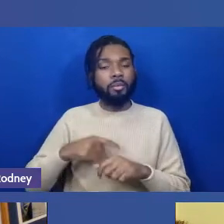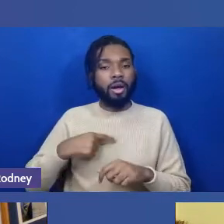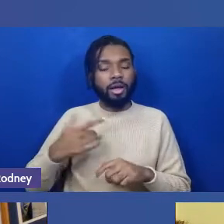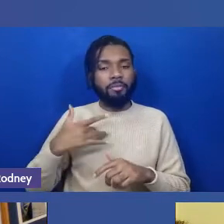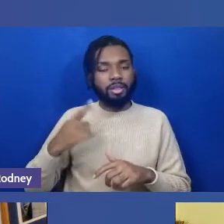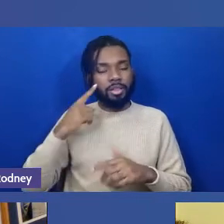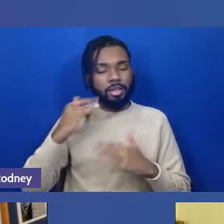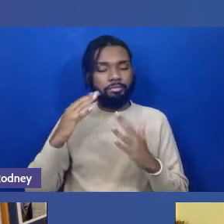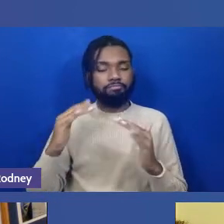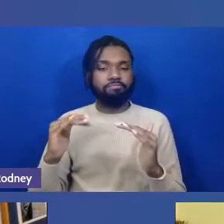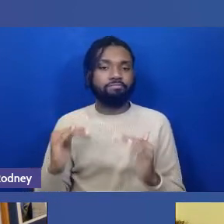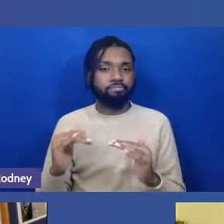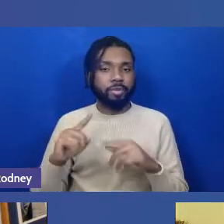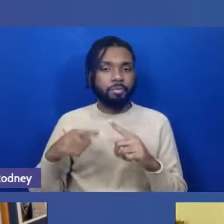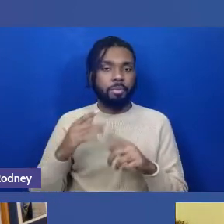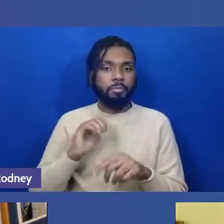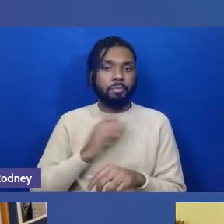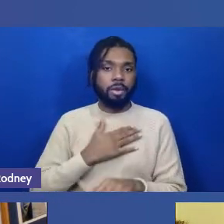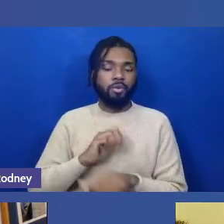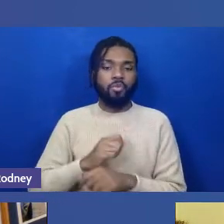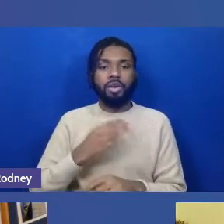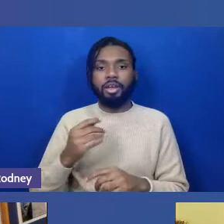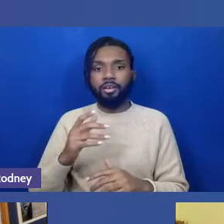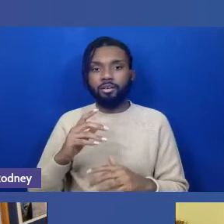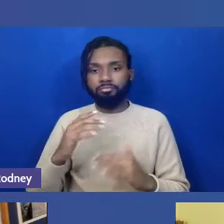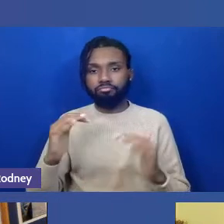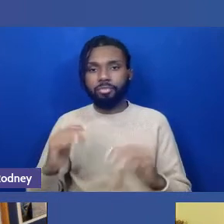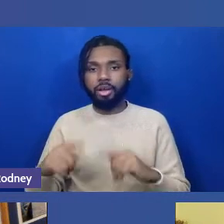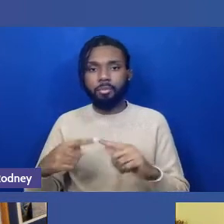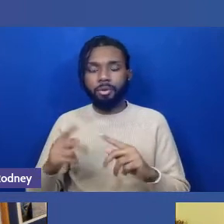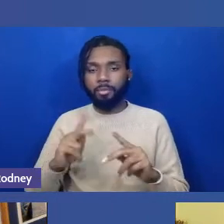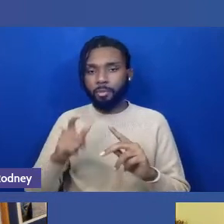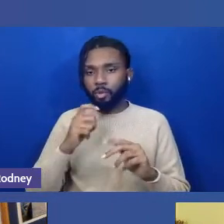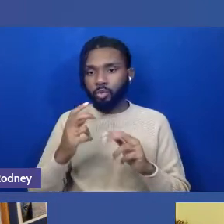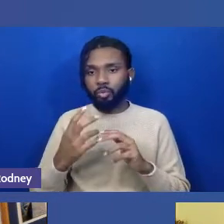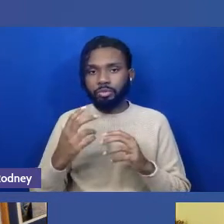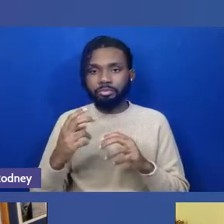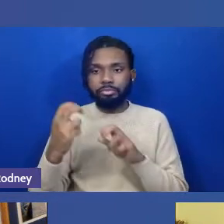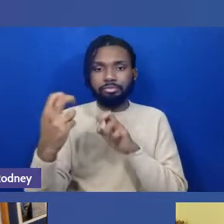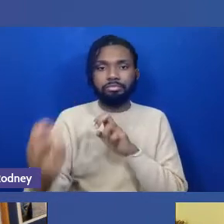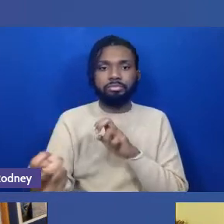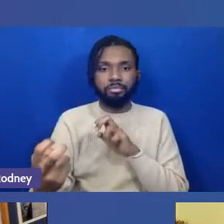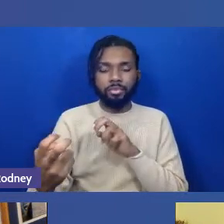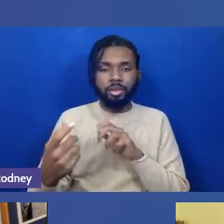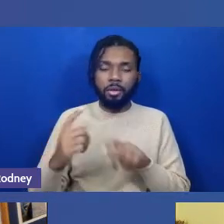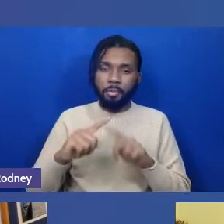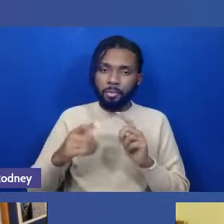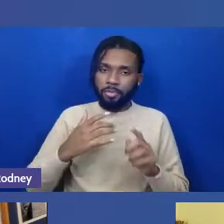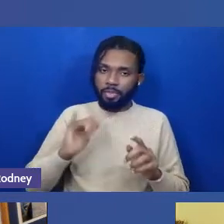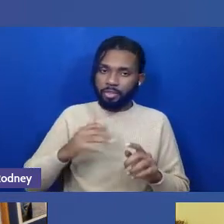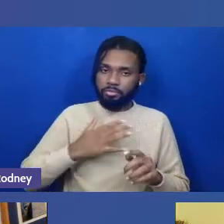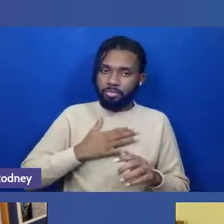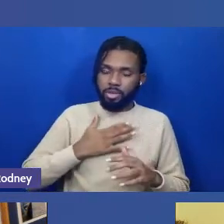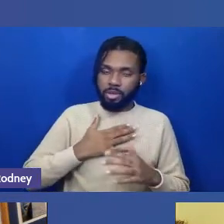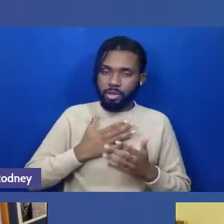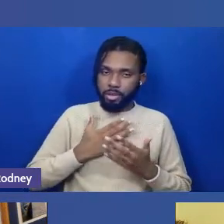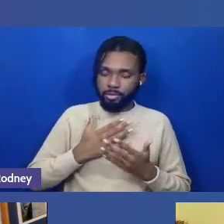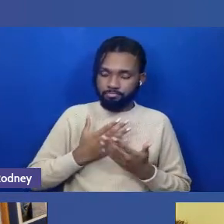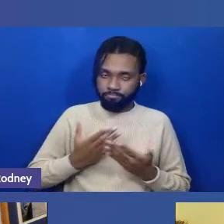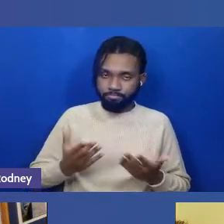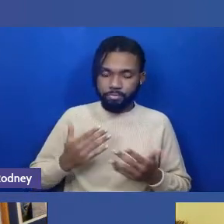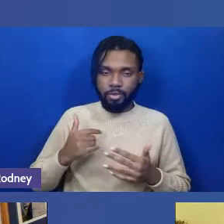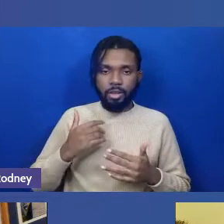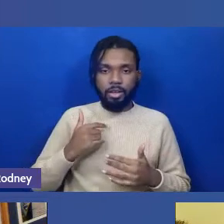from you. And there are lots of ways to do that. You know, I have my own issues with, you